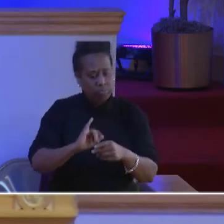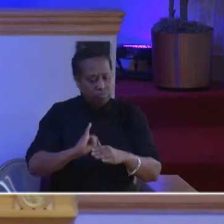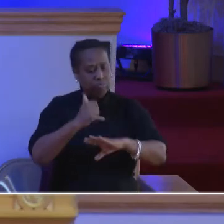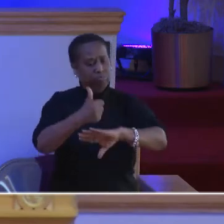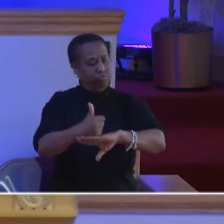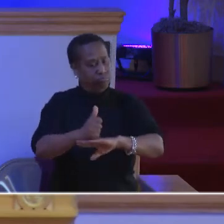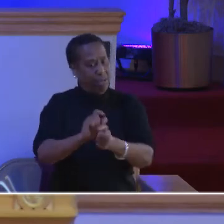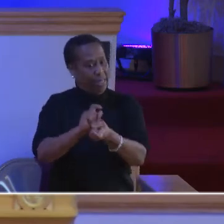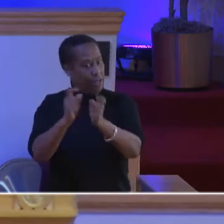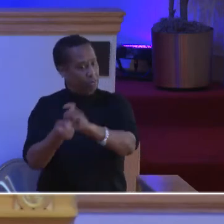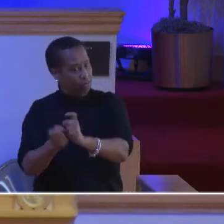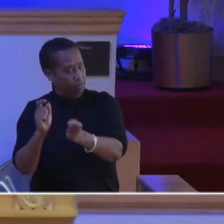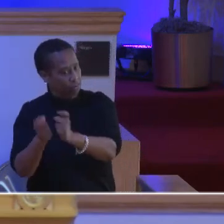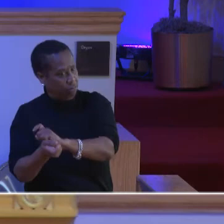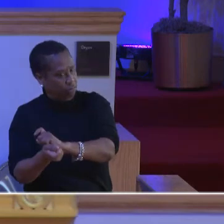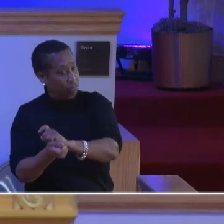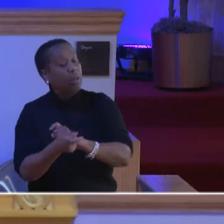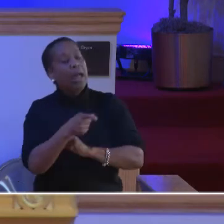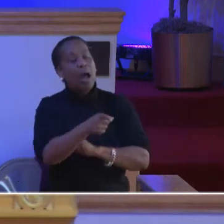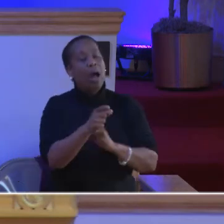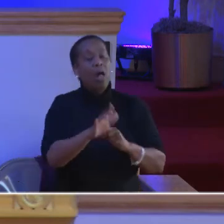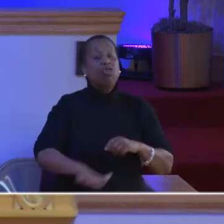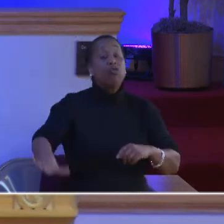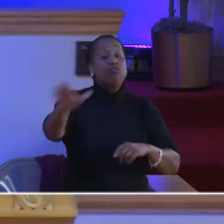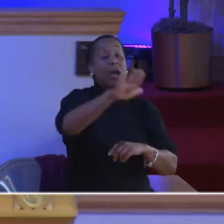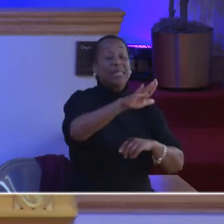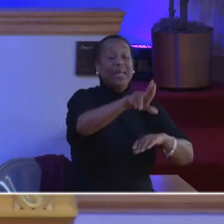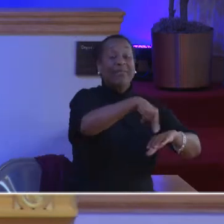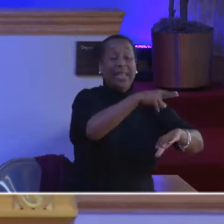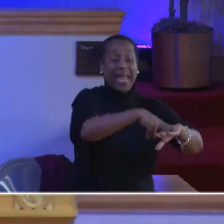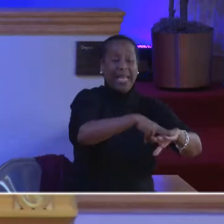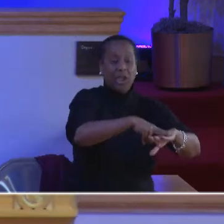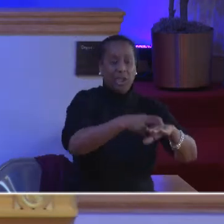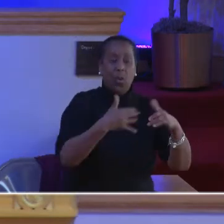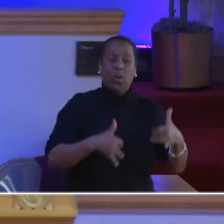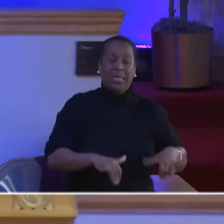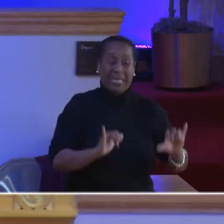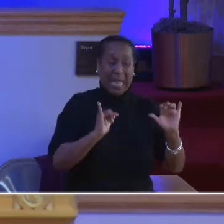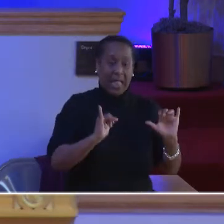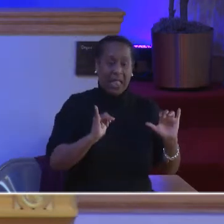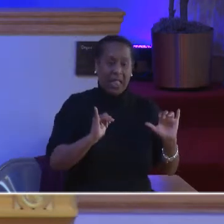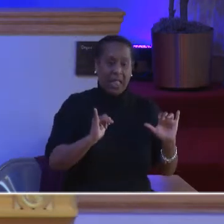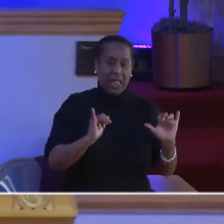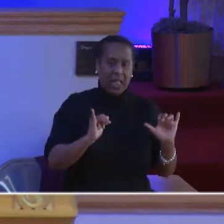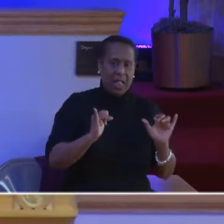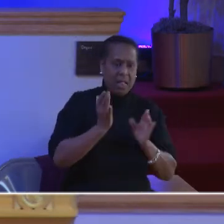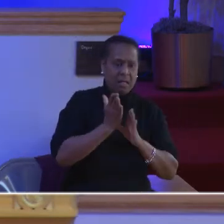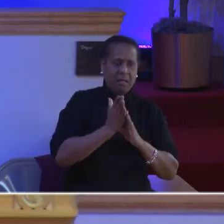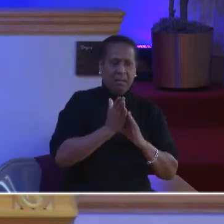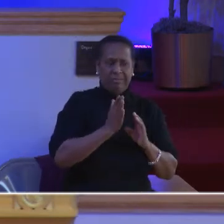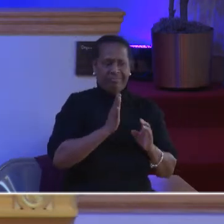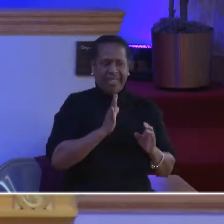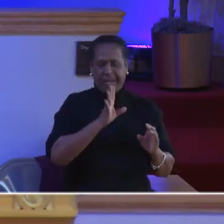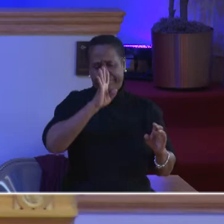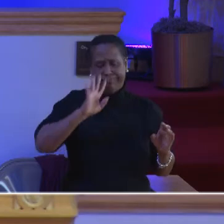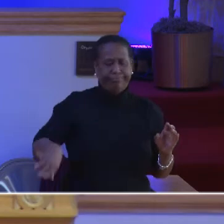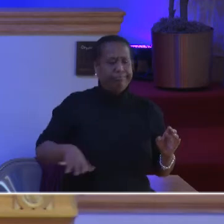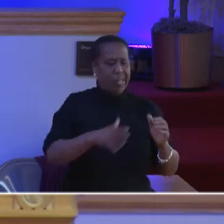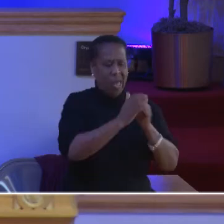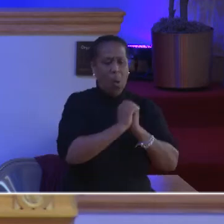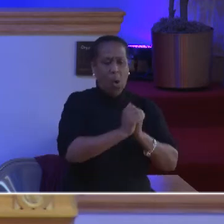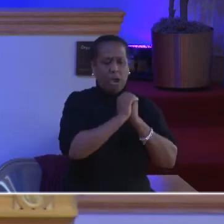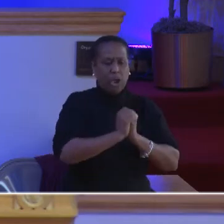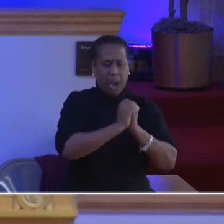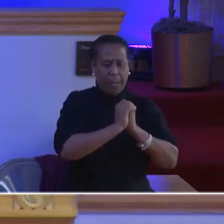the reforms, the rest of the nation was still wayward in their worship.